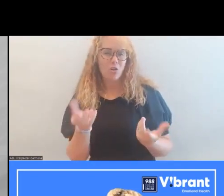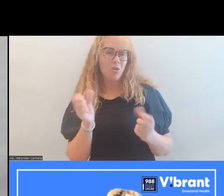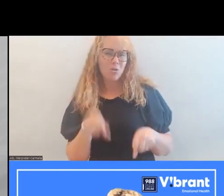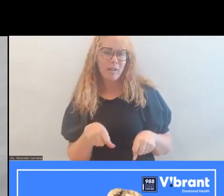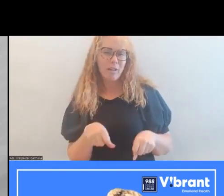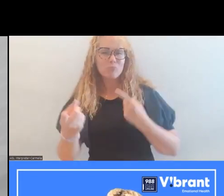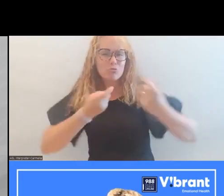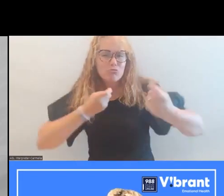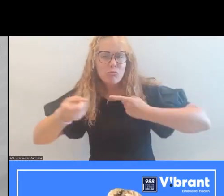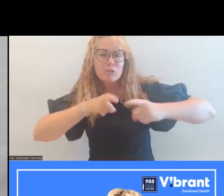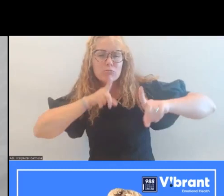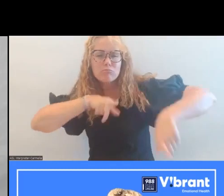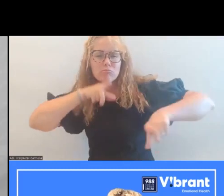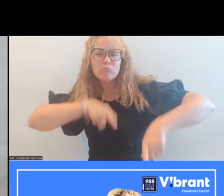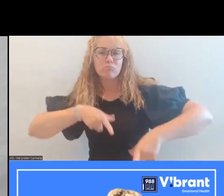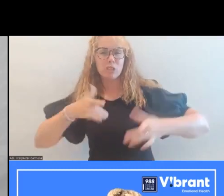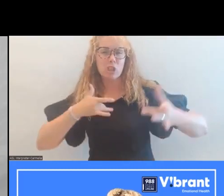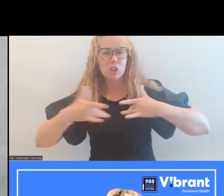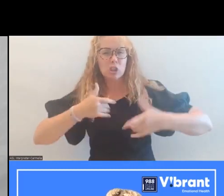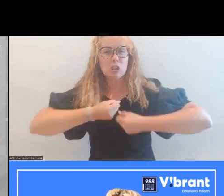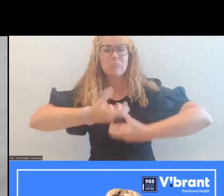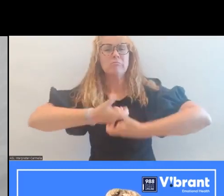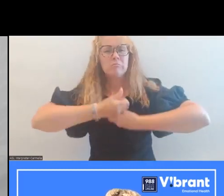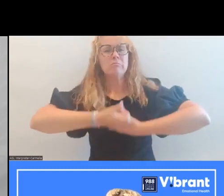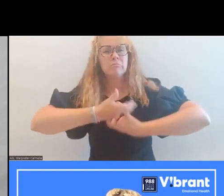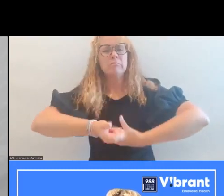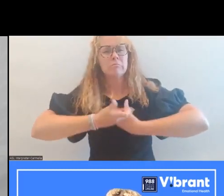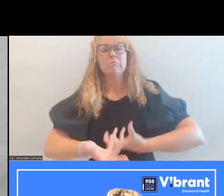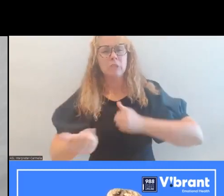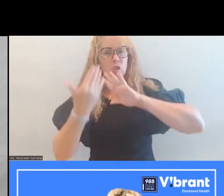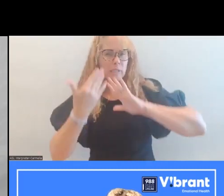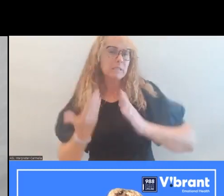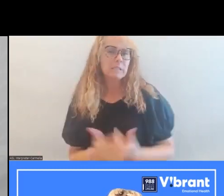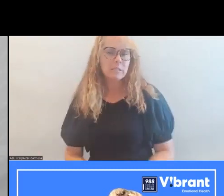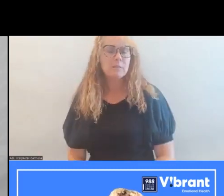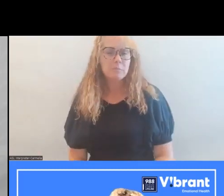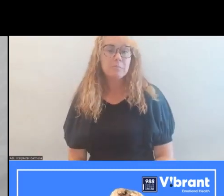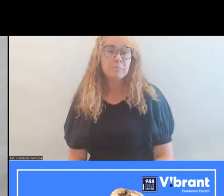questions and also some of their concerns out in the open and addressed.